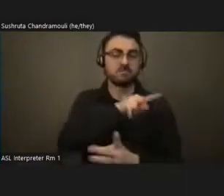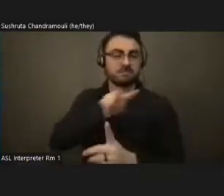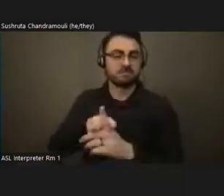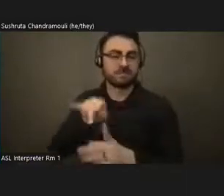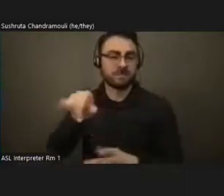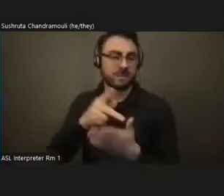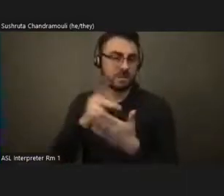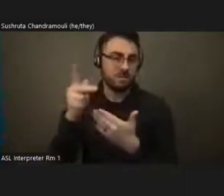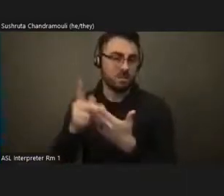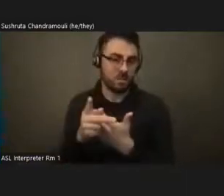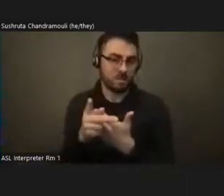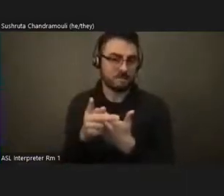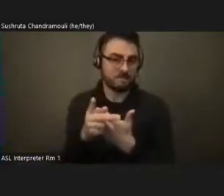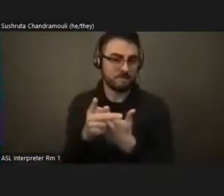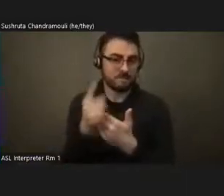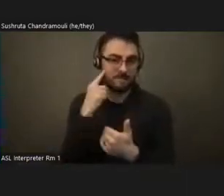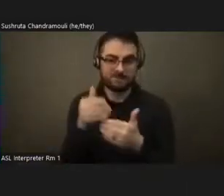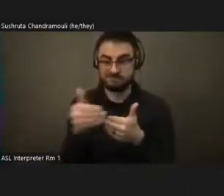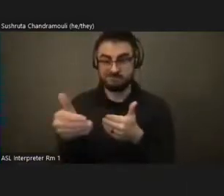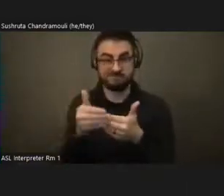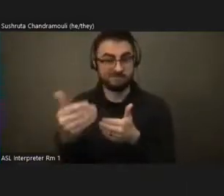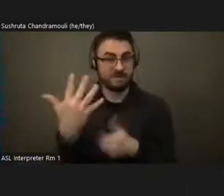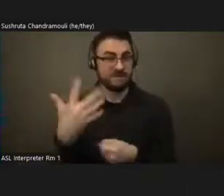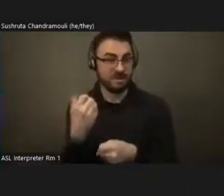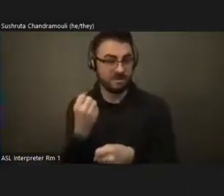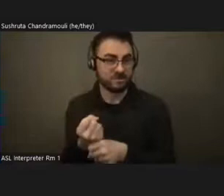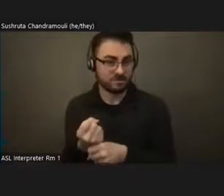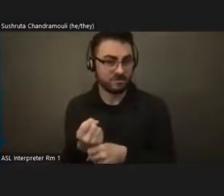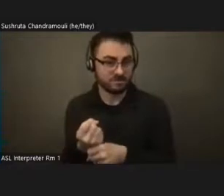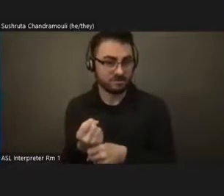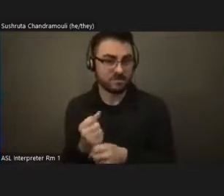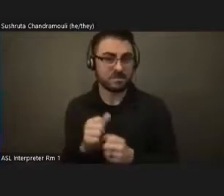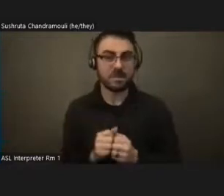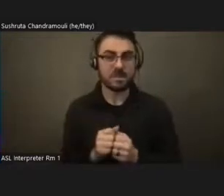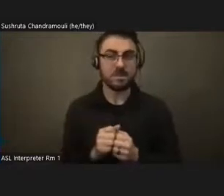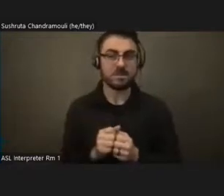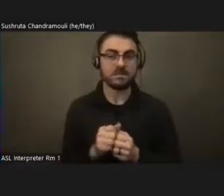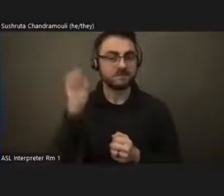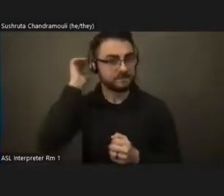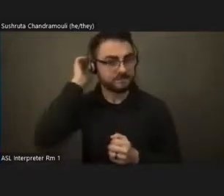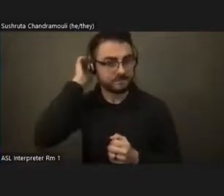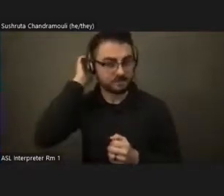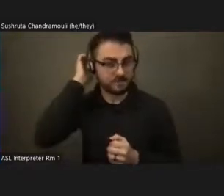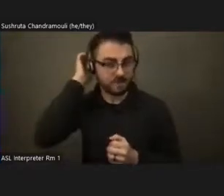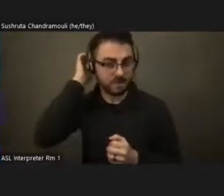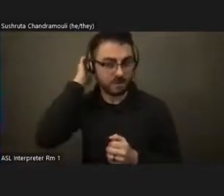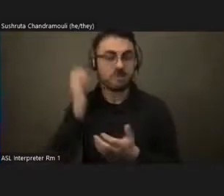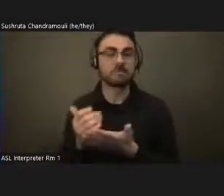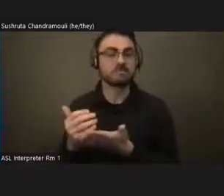we apply the community feedback with more